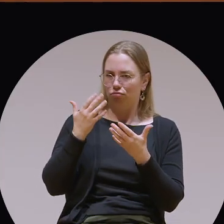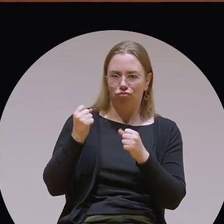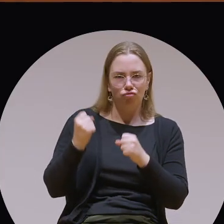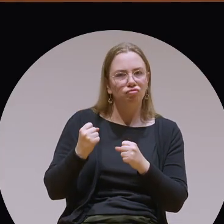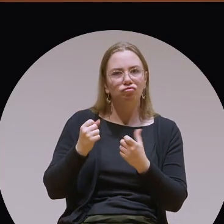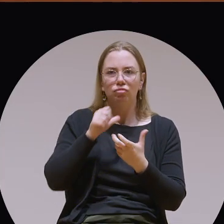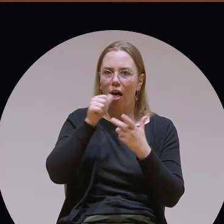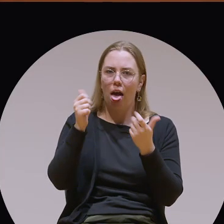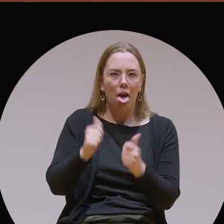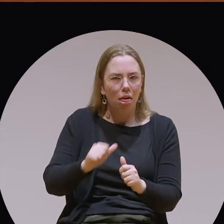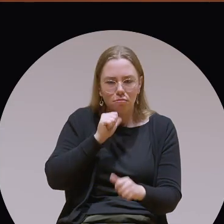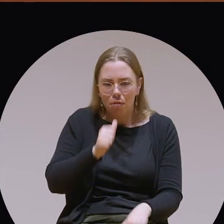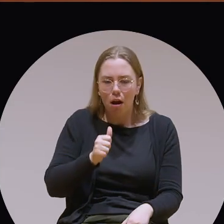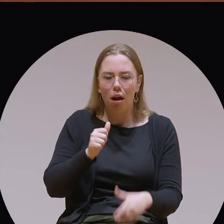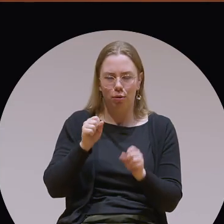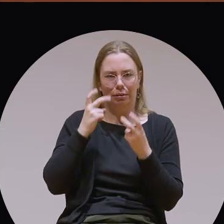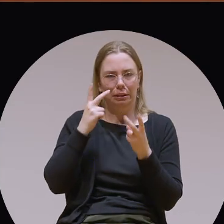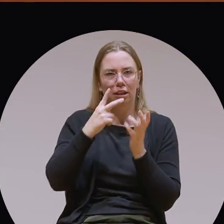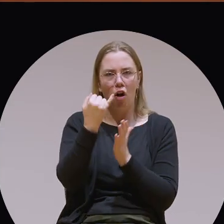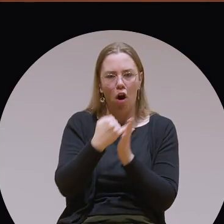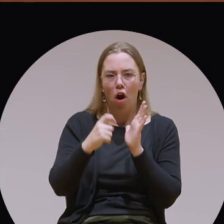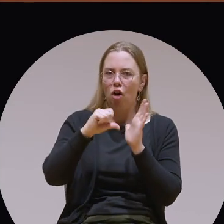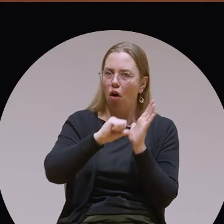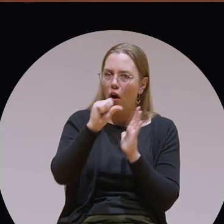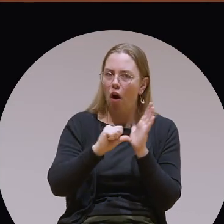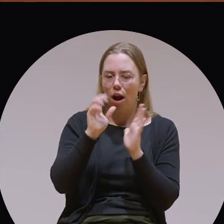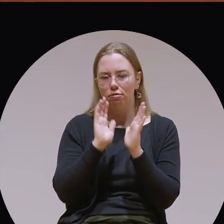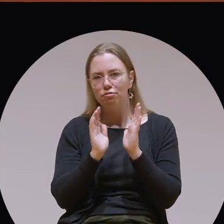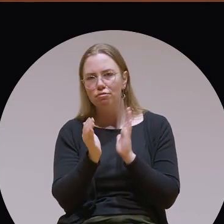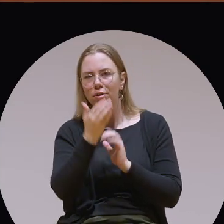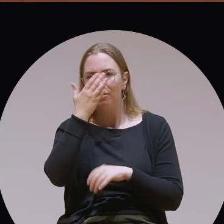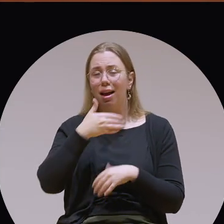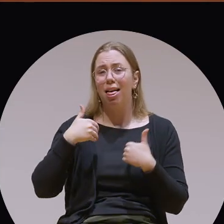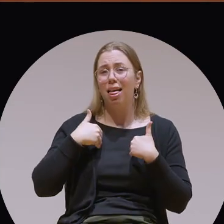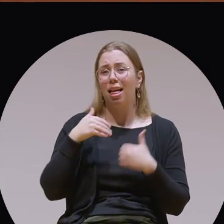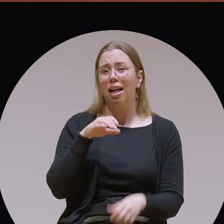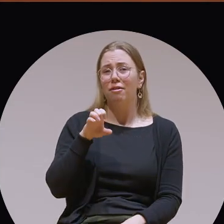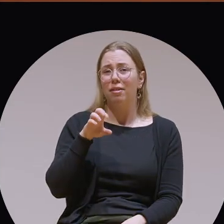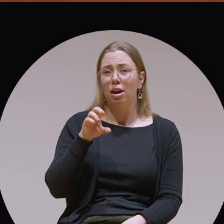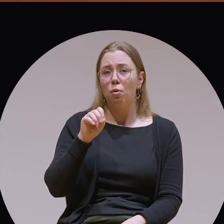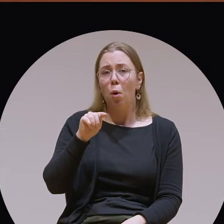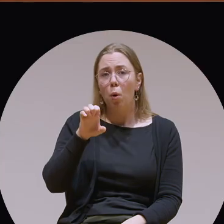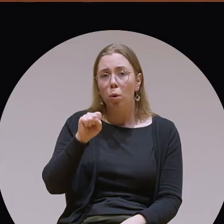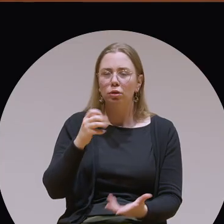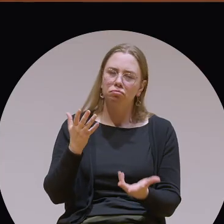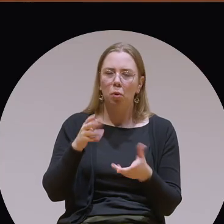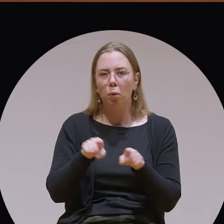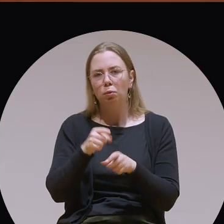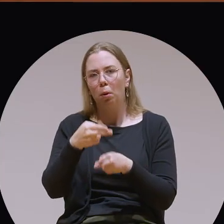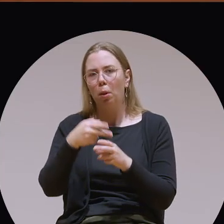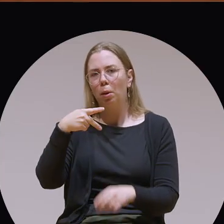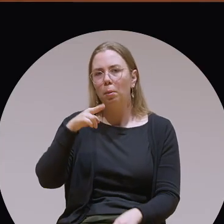it, and along the top it has the putti in acts of war. But